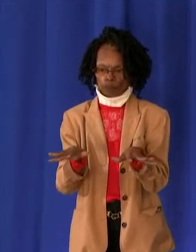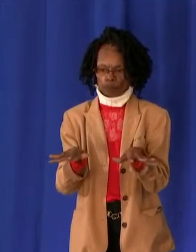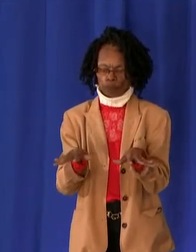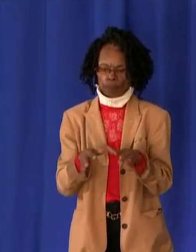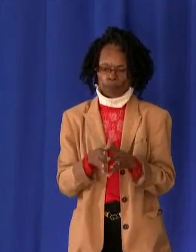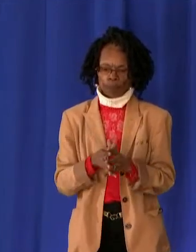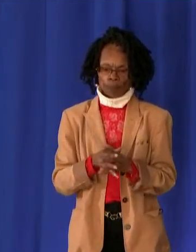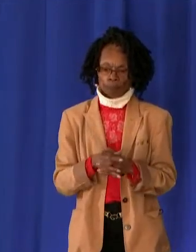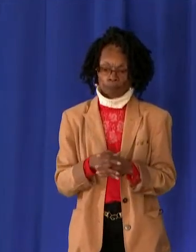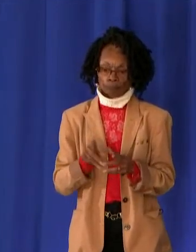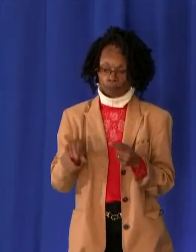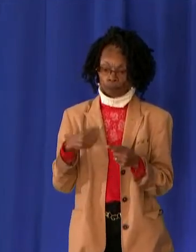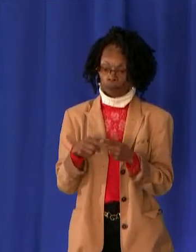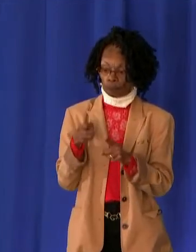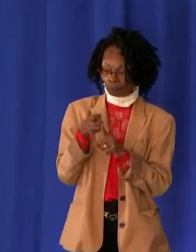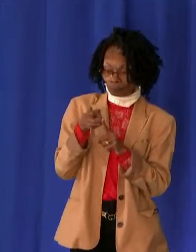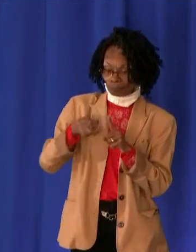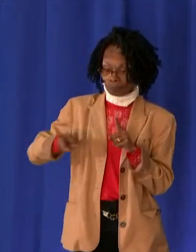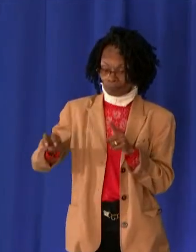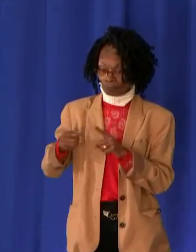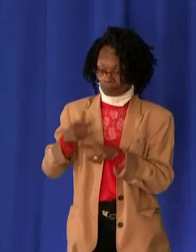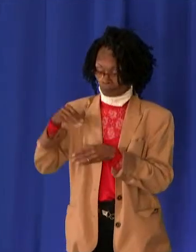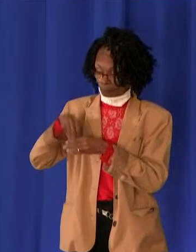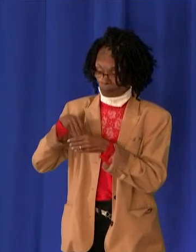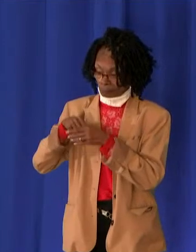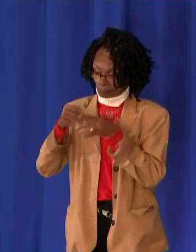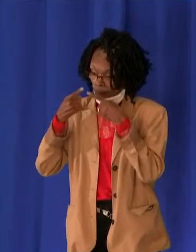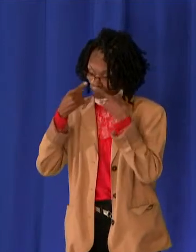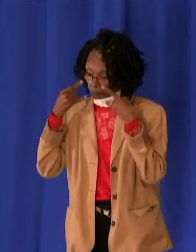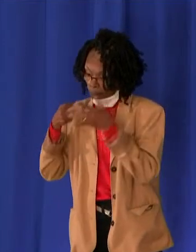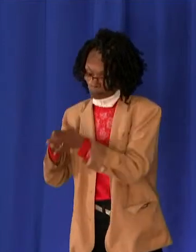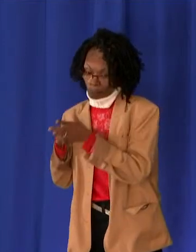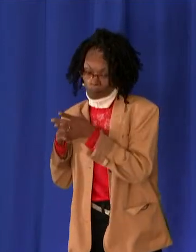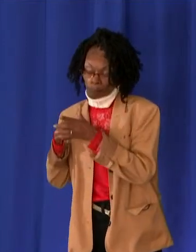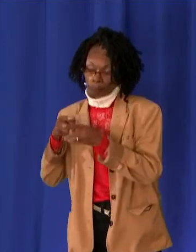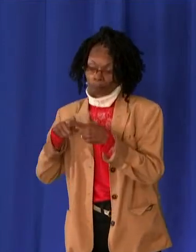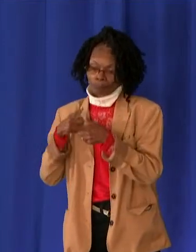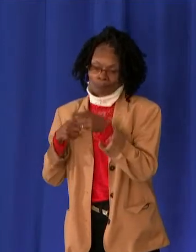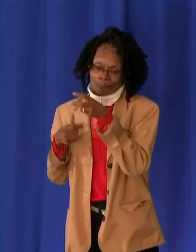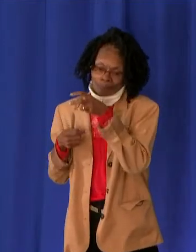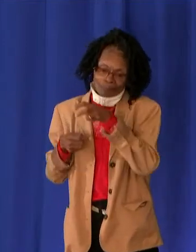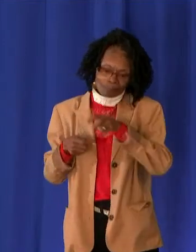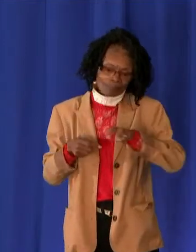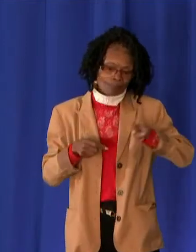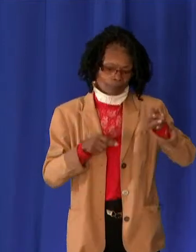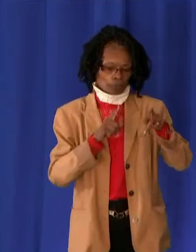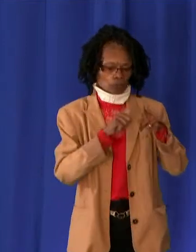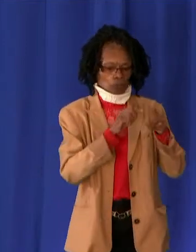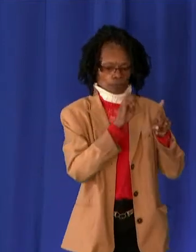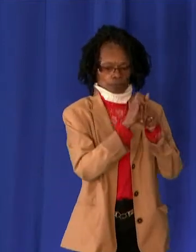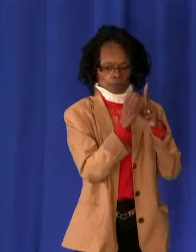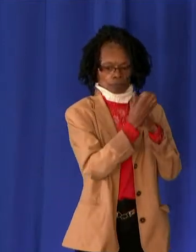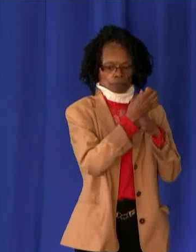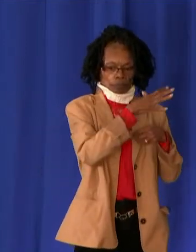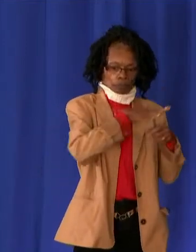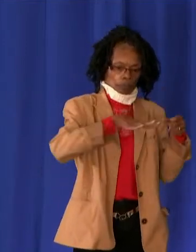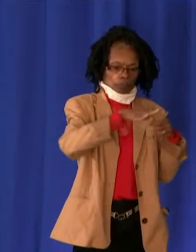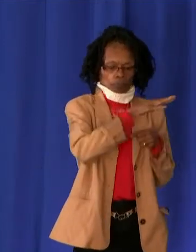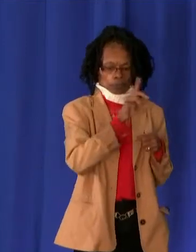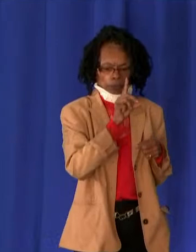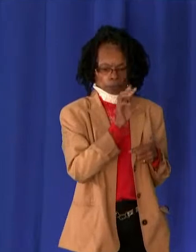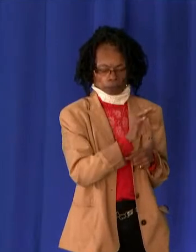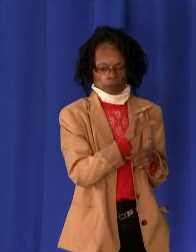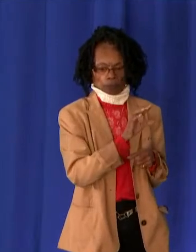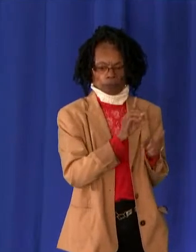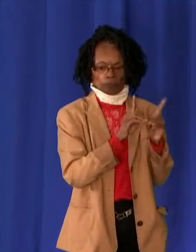as we shift from a indoor mask mandate in many of the environments, the DC Department of